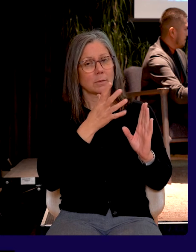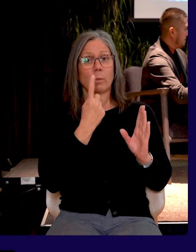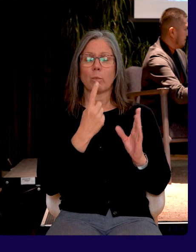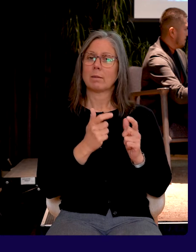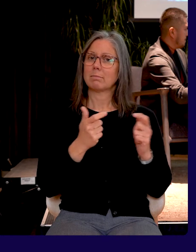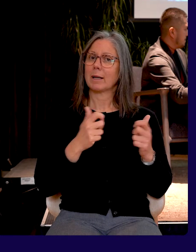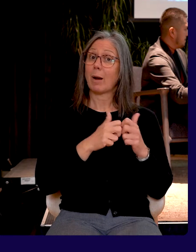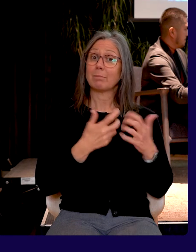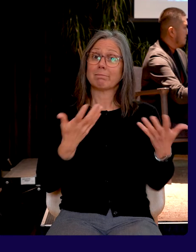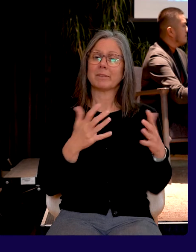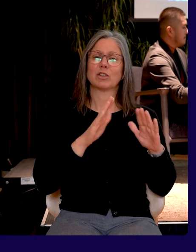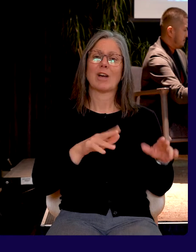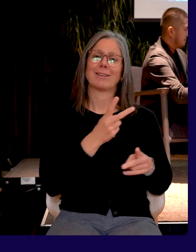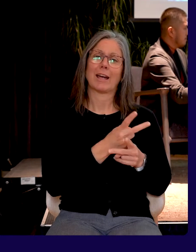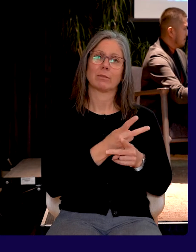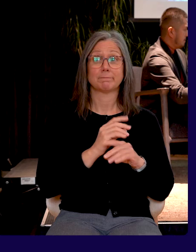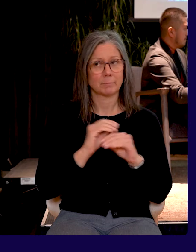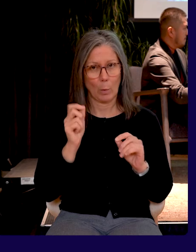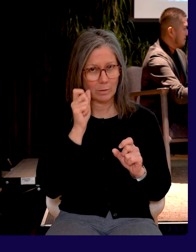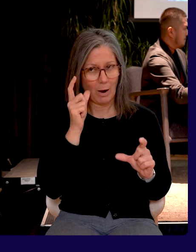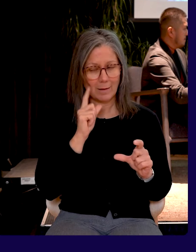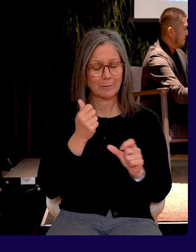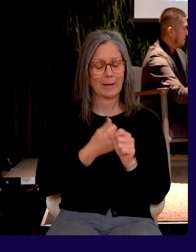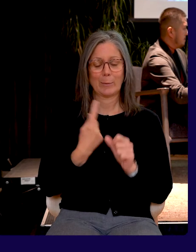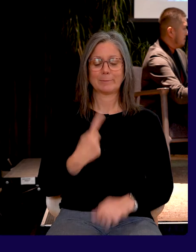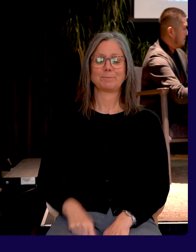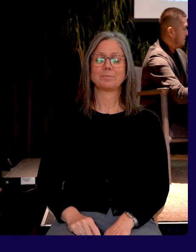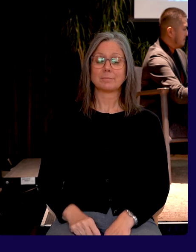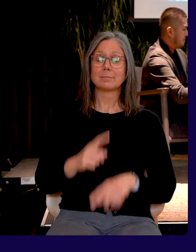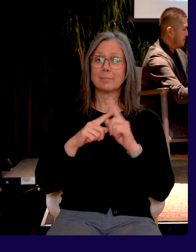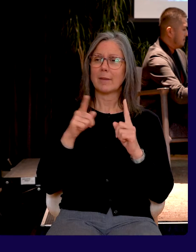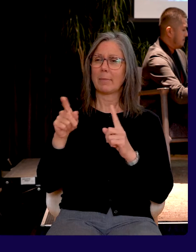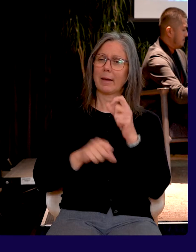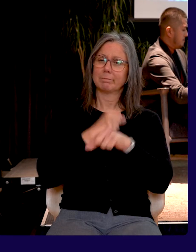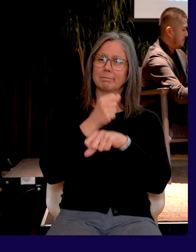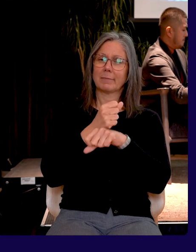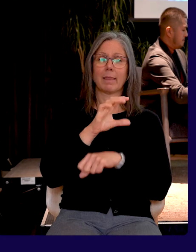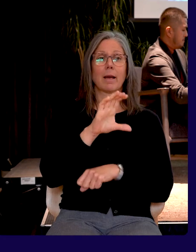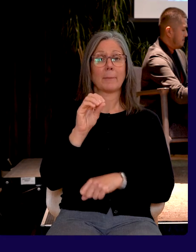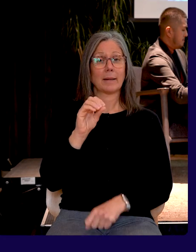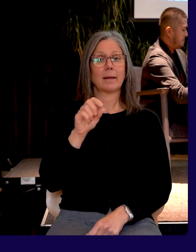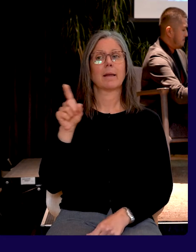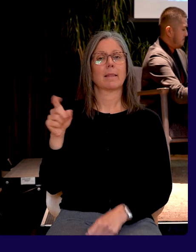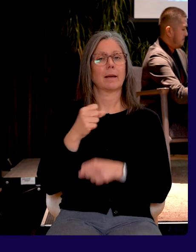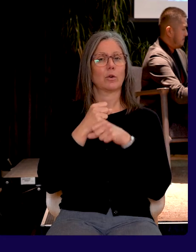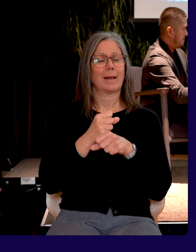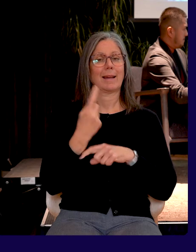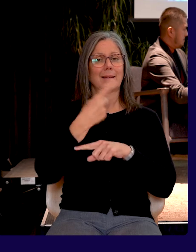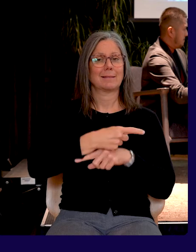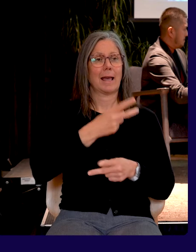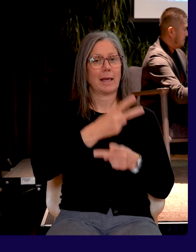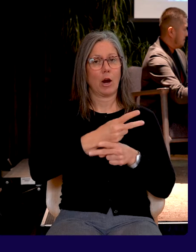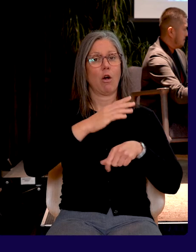issues that they have is childcare. No surprise to anyone. And so as they were founding and building the company, they created daycares